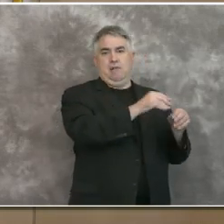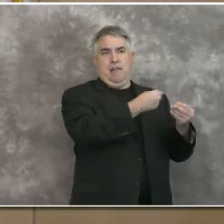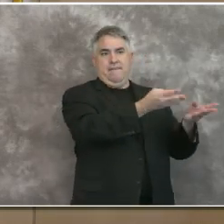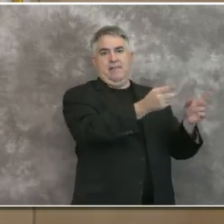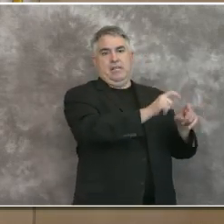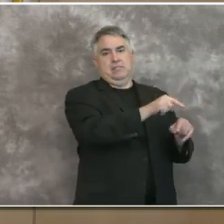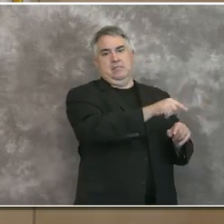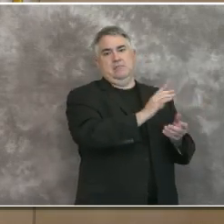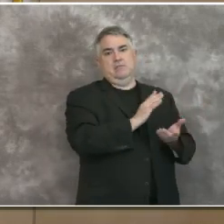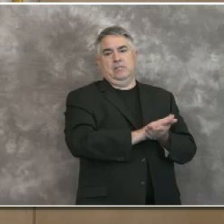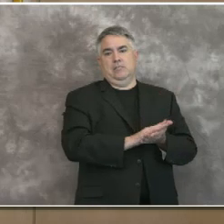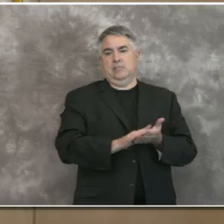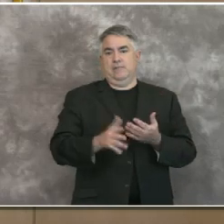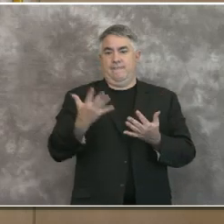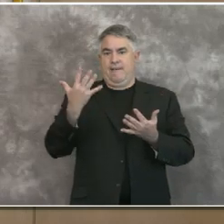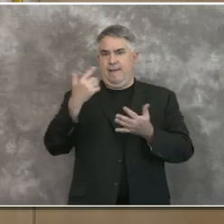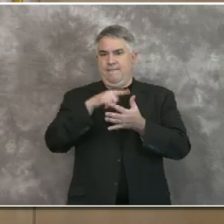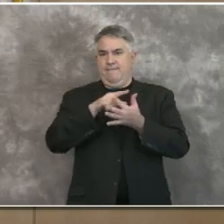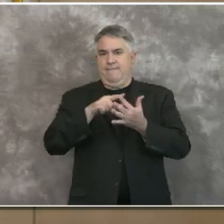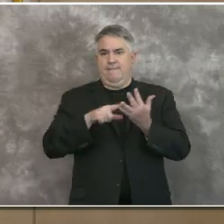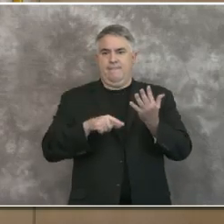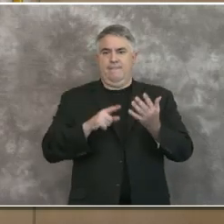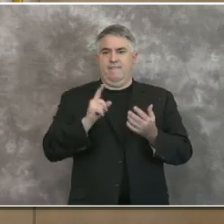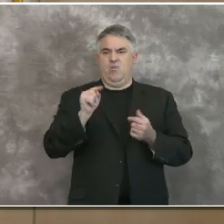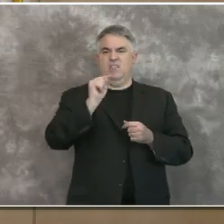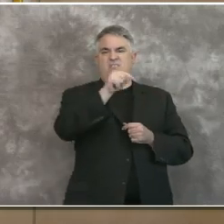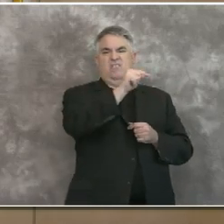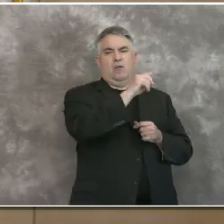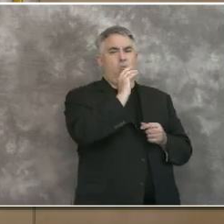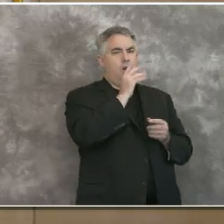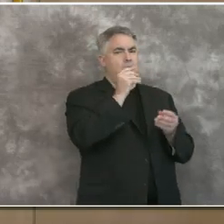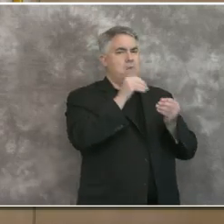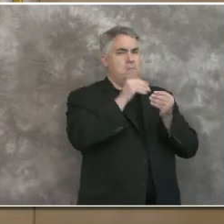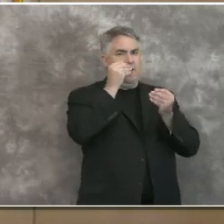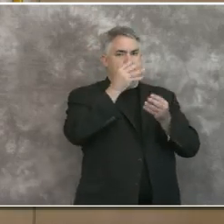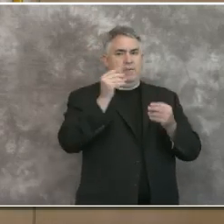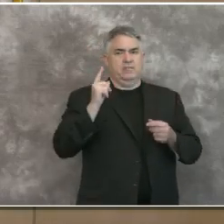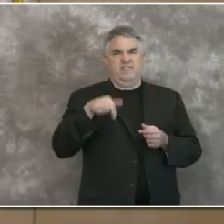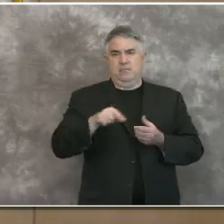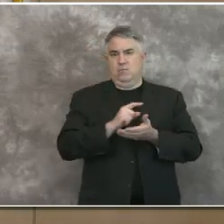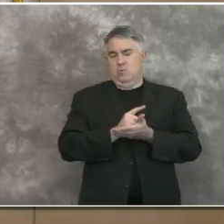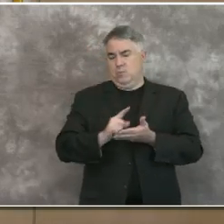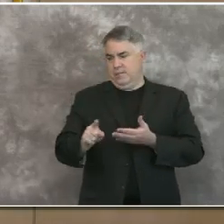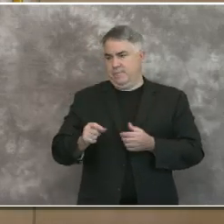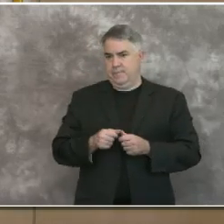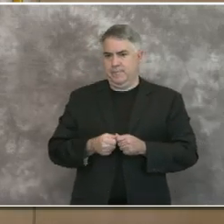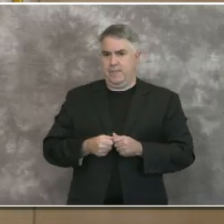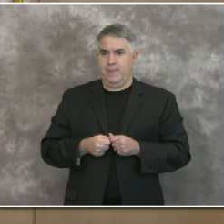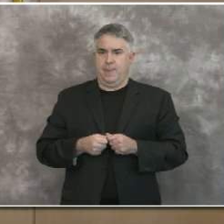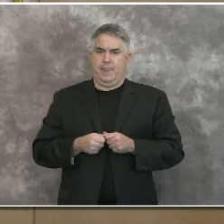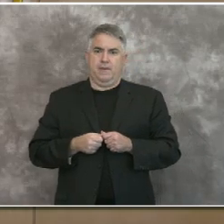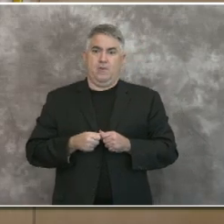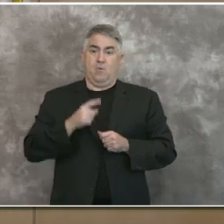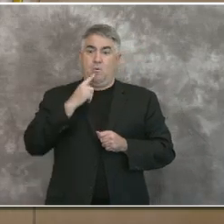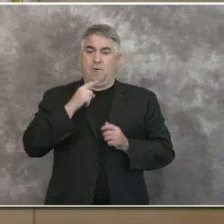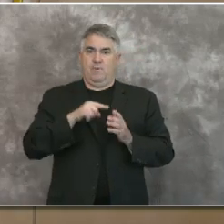throughout the backcountry area, and we'll be giving more details later this week for the general public, which will be starting next week.